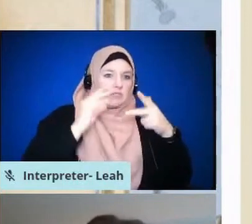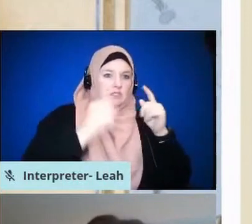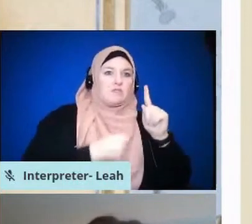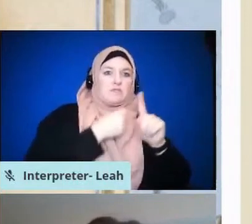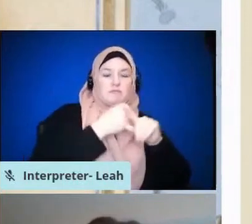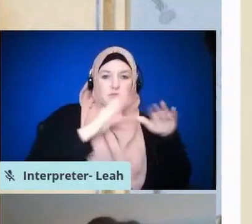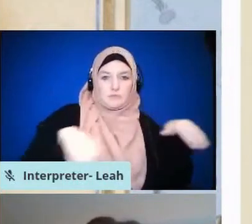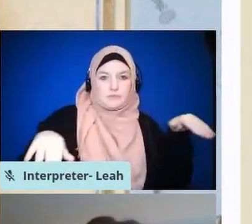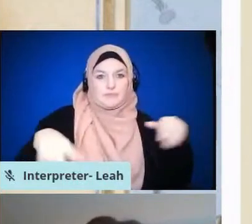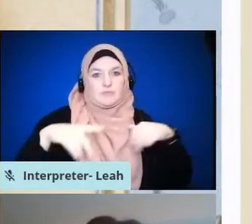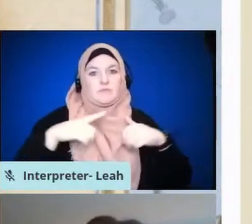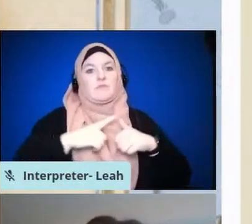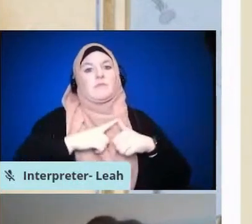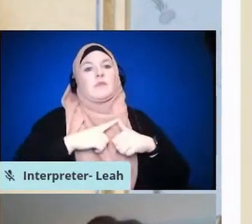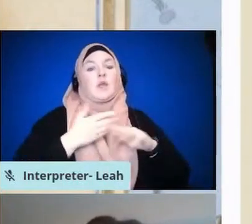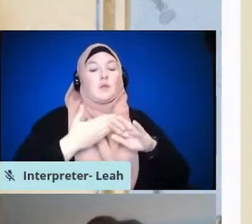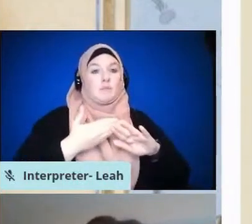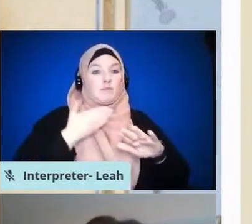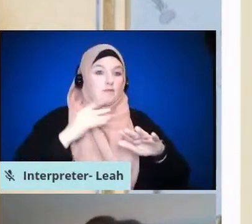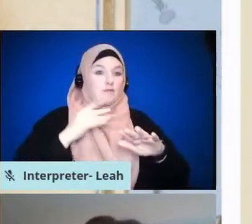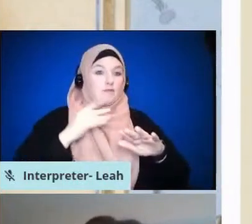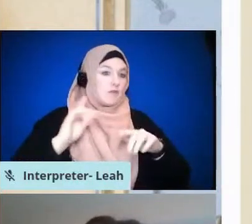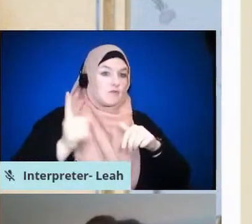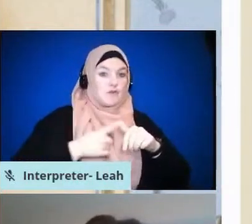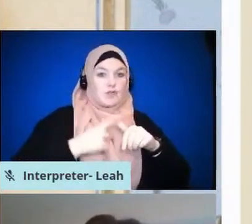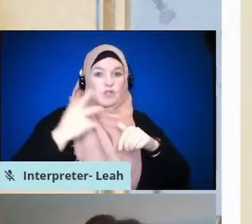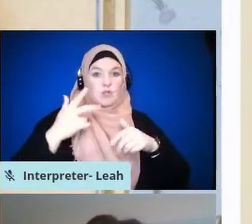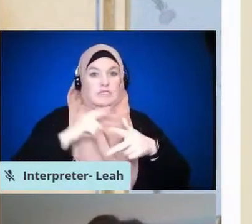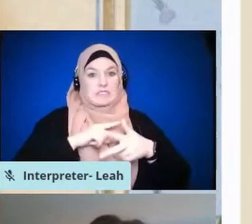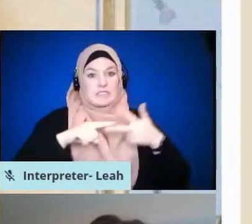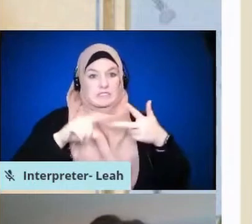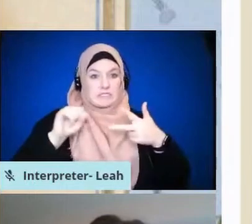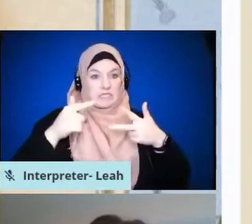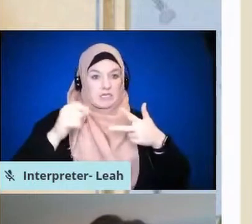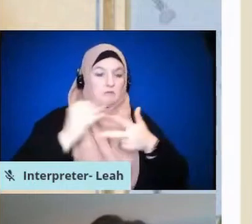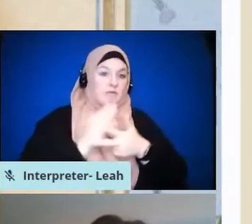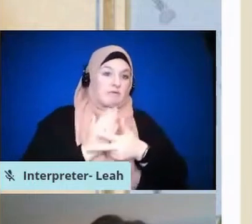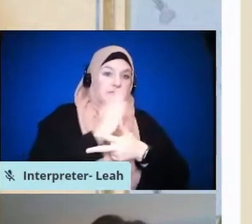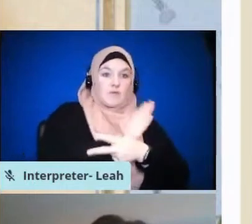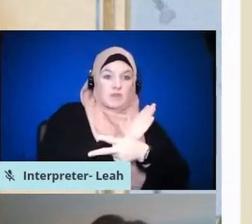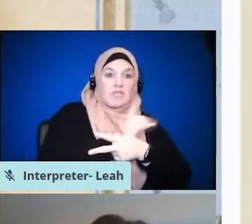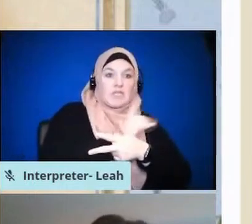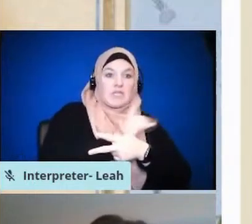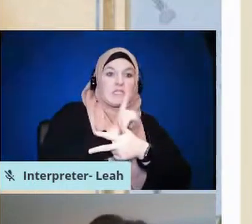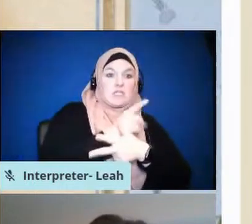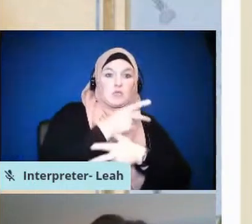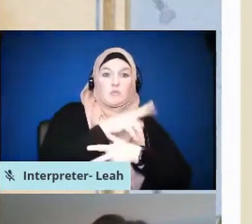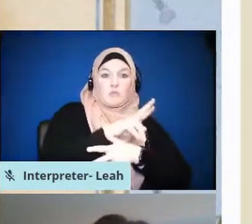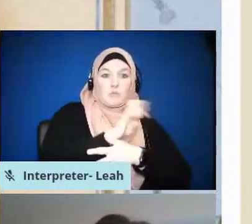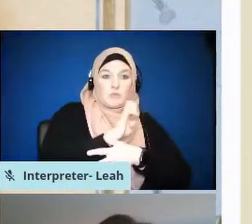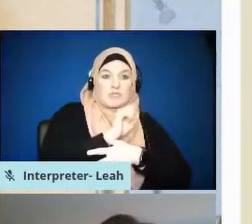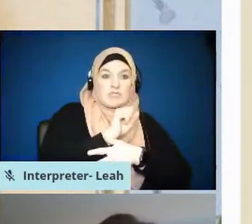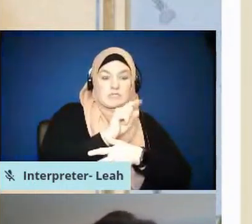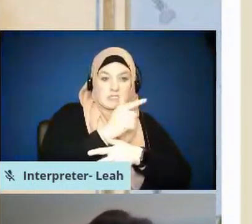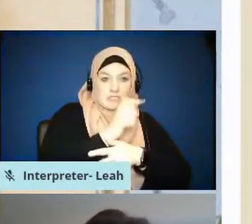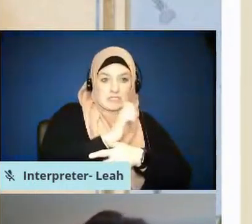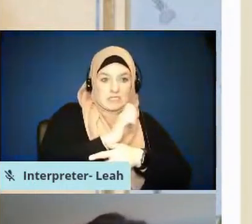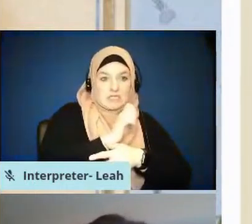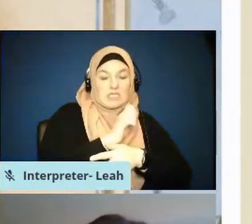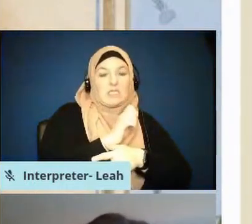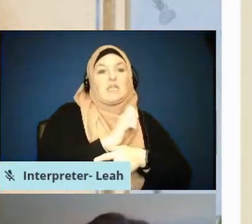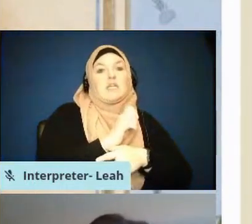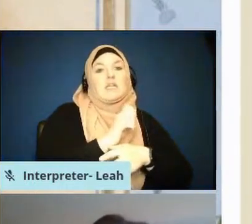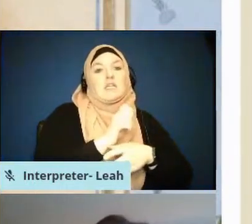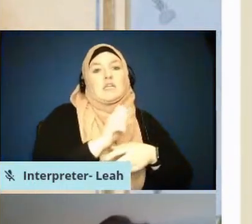impact children. So before the first 3 stages, there is the pre-stage, which is